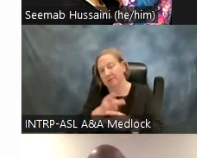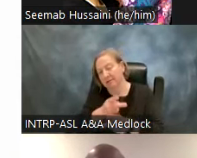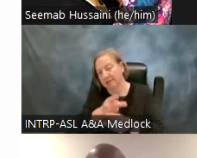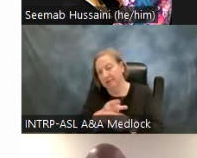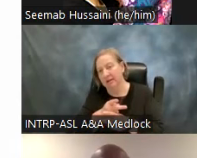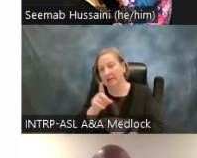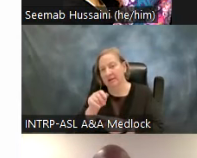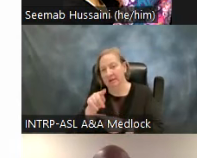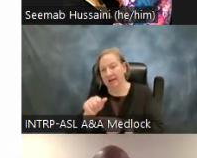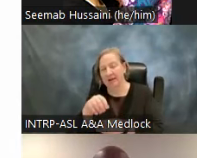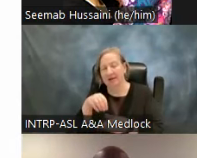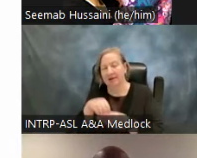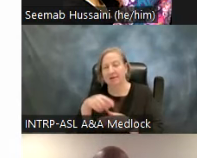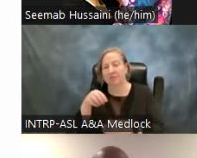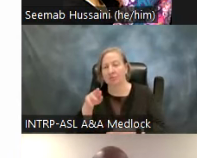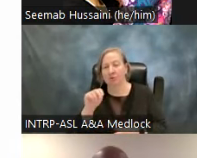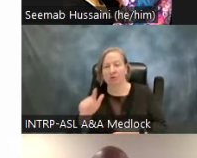the data in the portal structure.